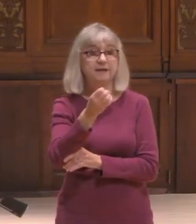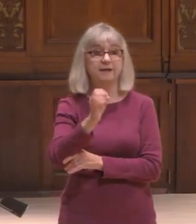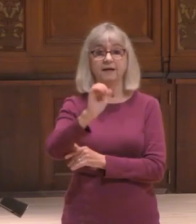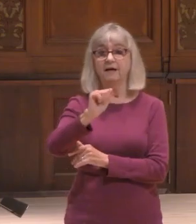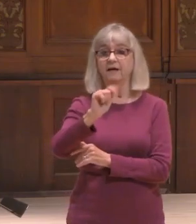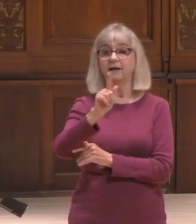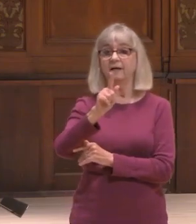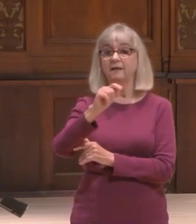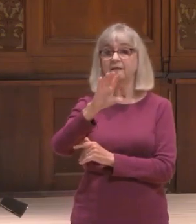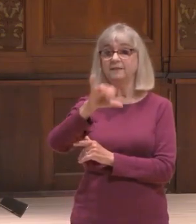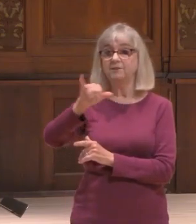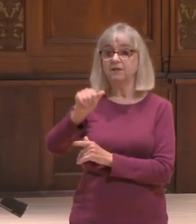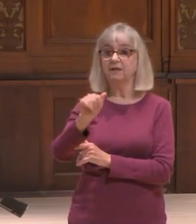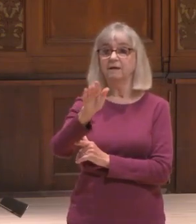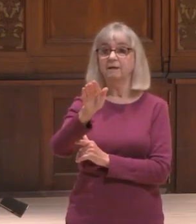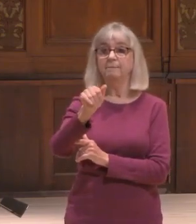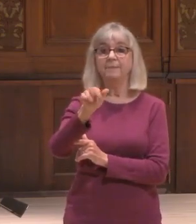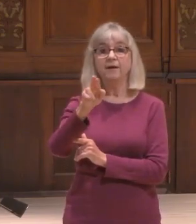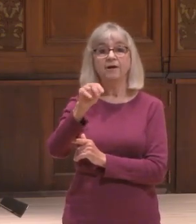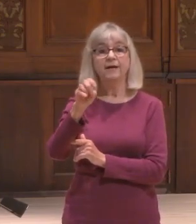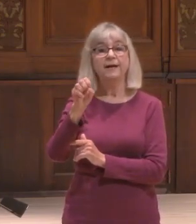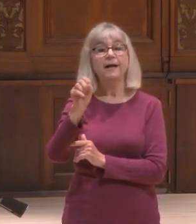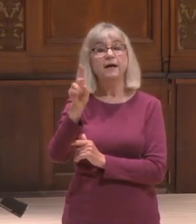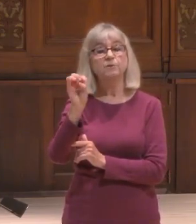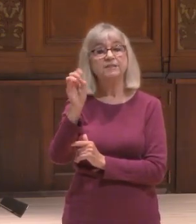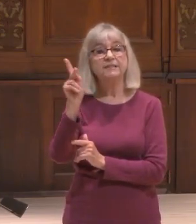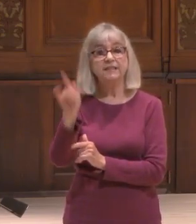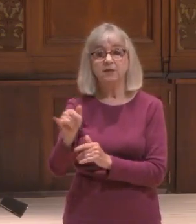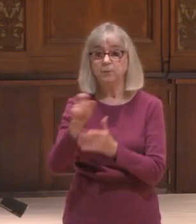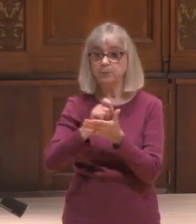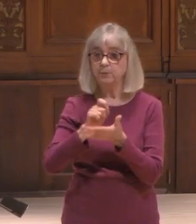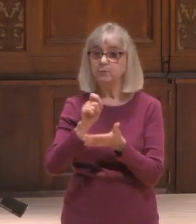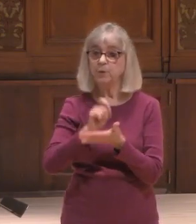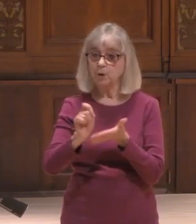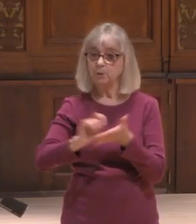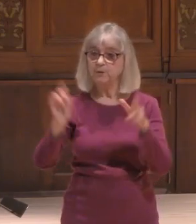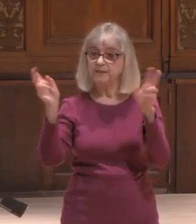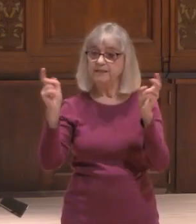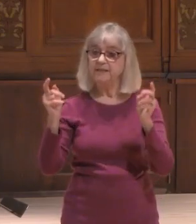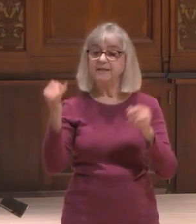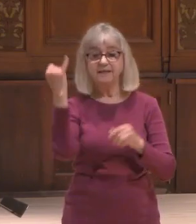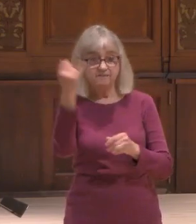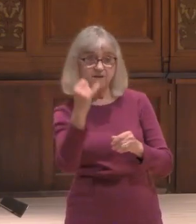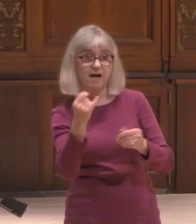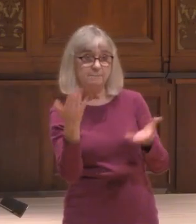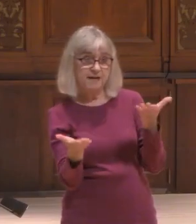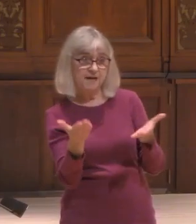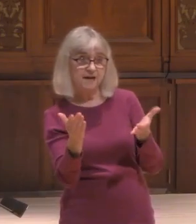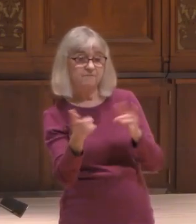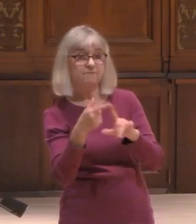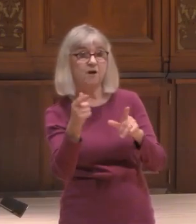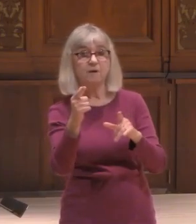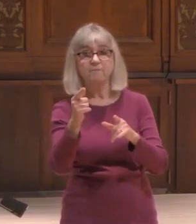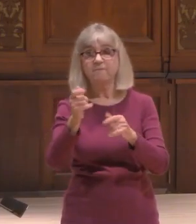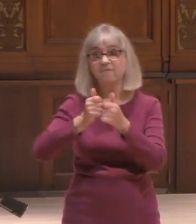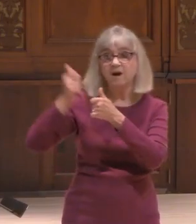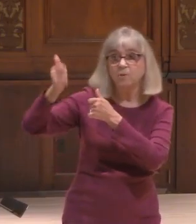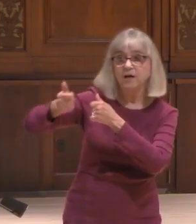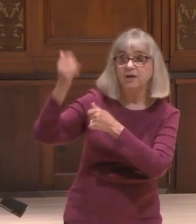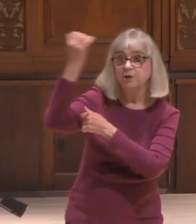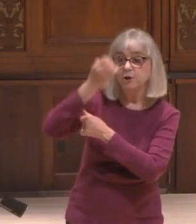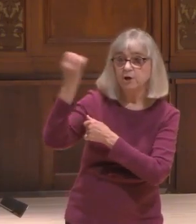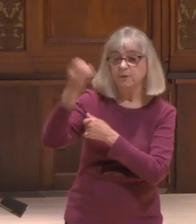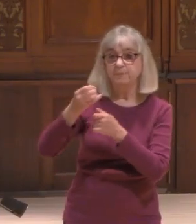Alicia Baranowska wrote, "If I may, from far away in Europe, the time of pandemic